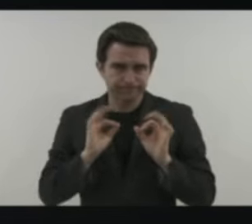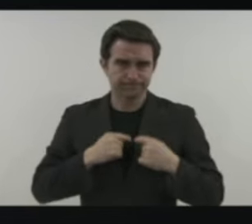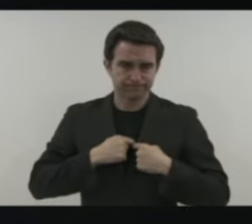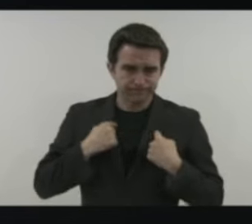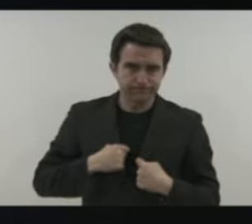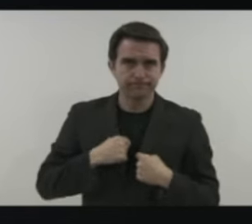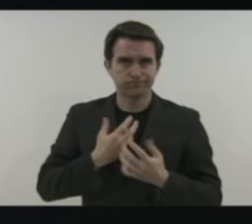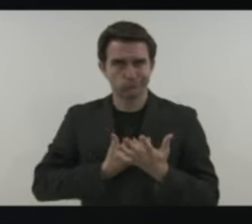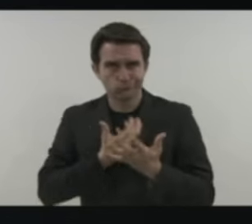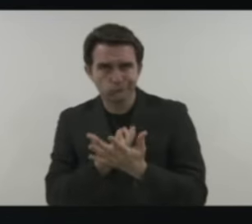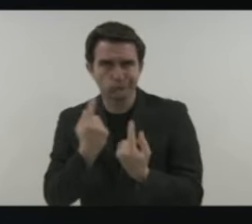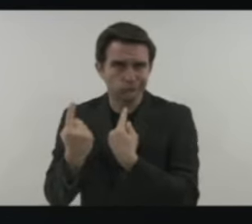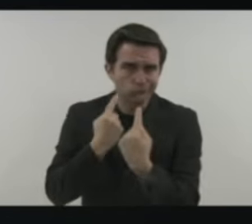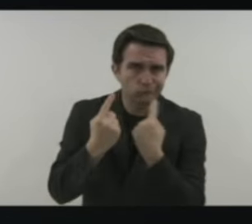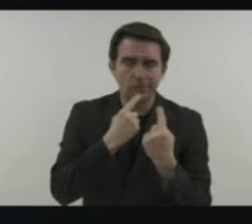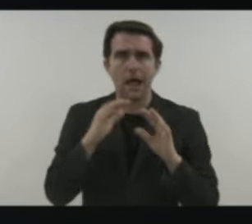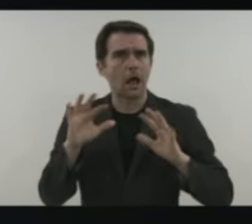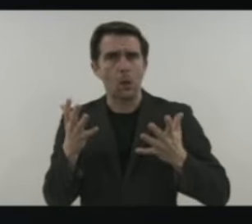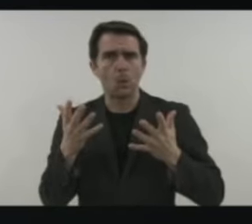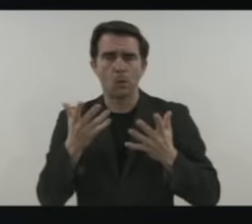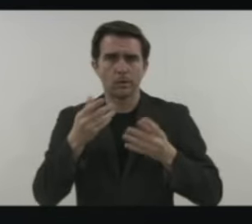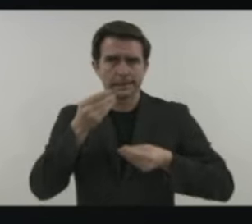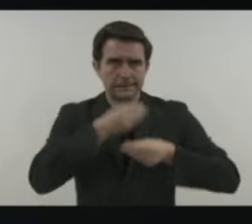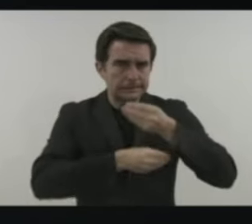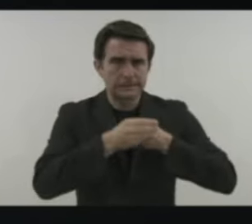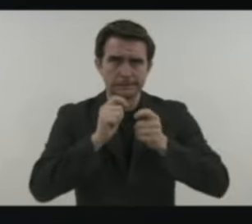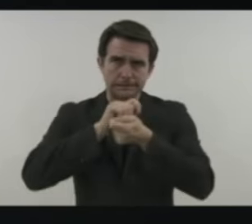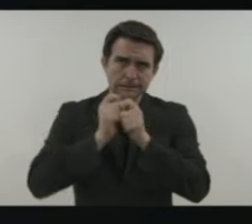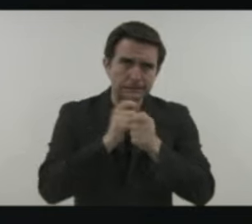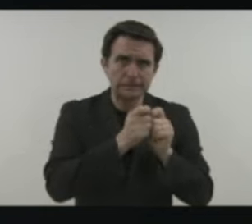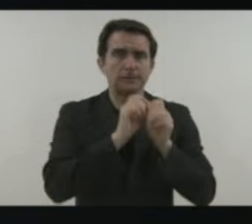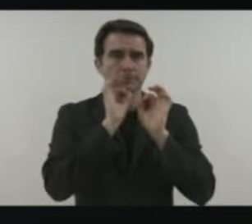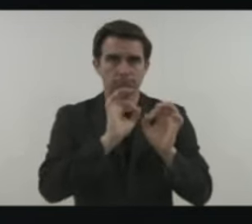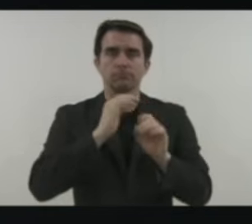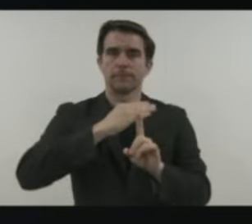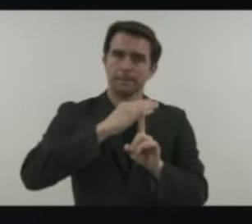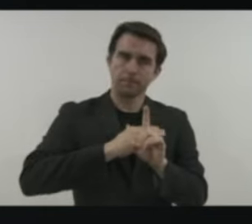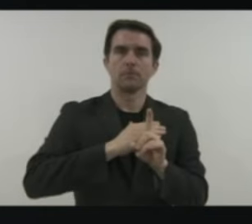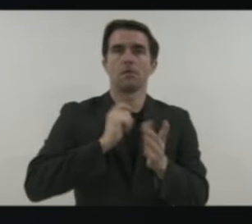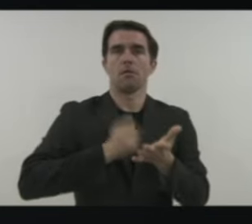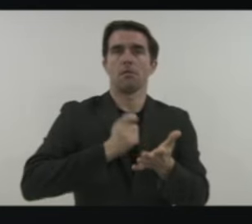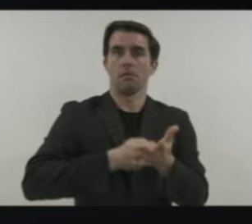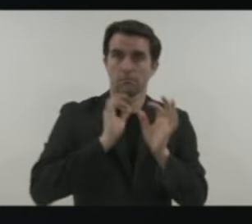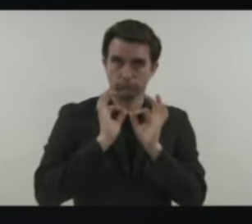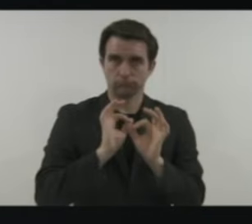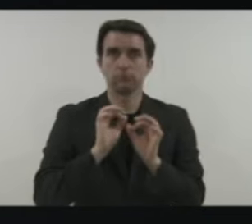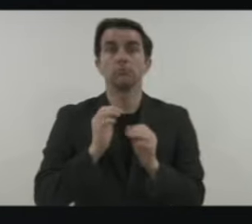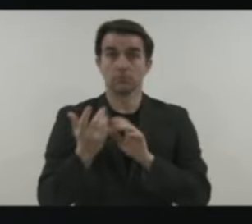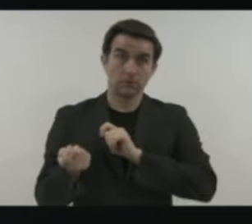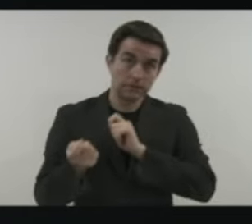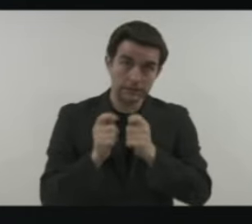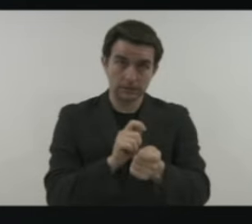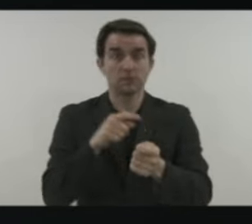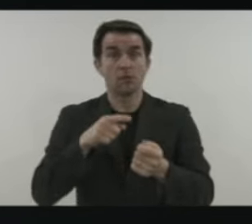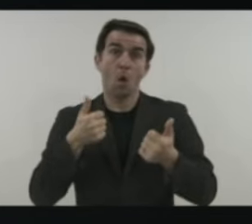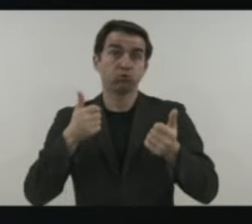very fast at the expense of our competitiveness and a path that goes somewhat slower but allows our